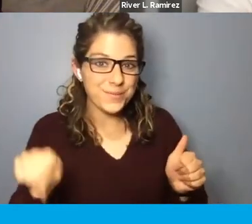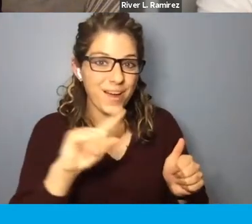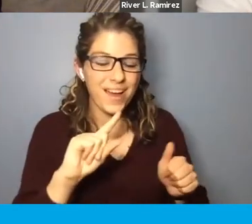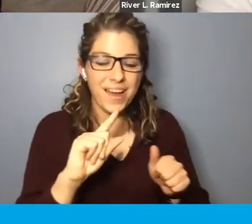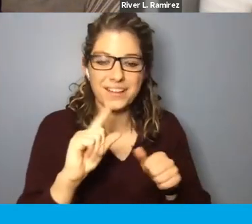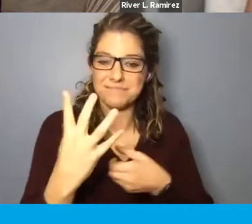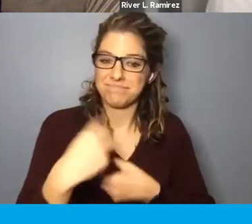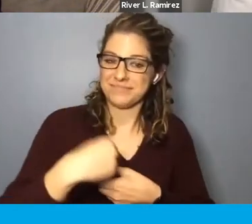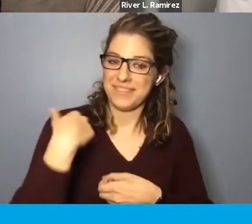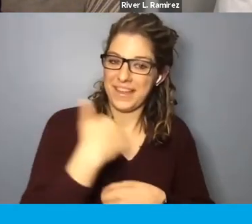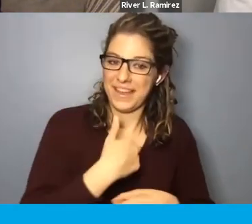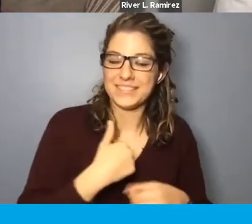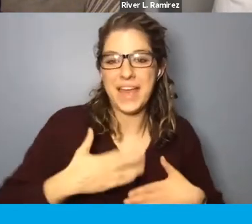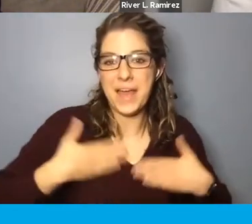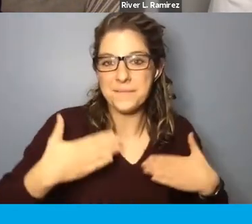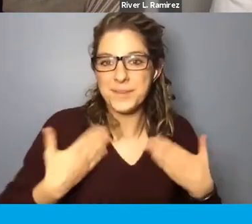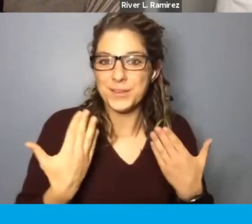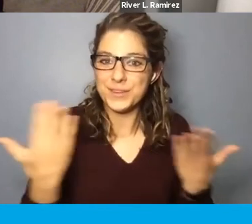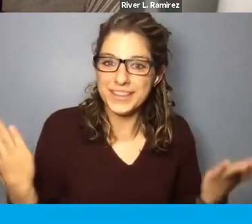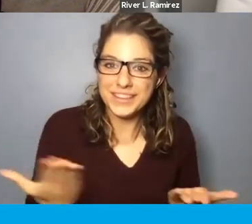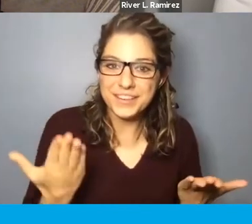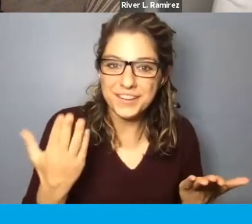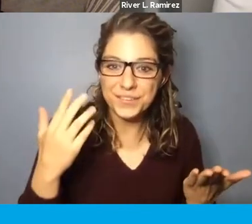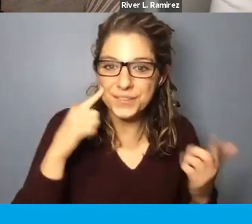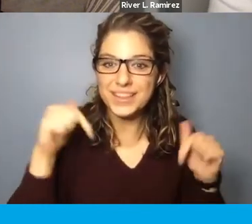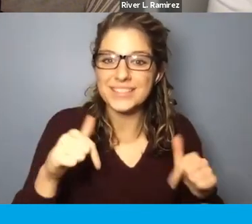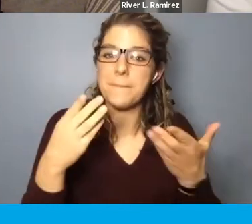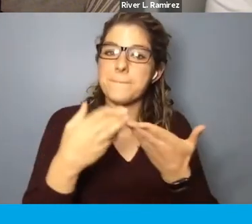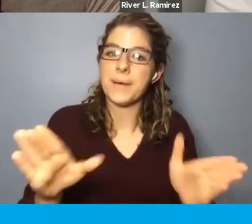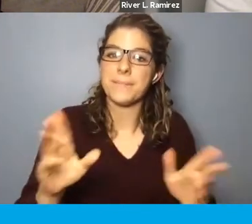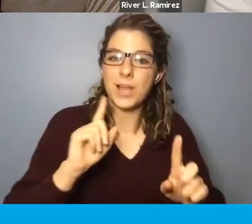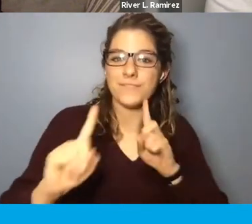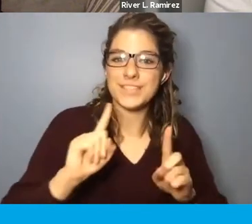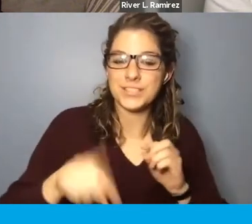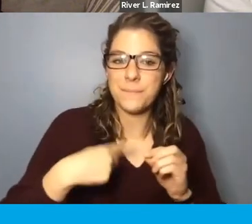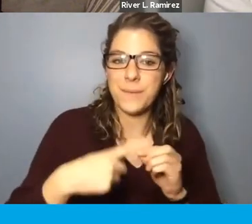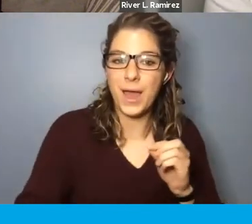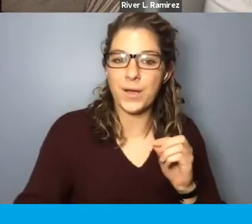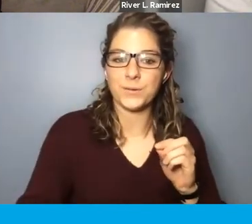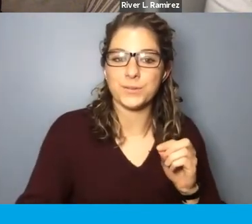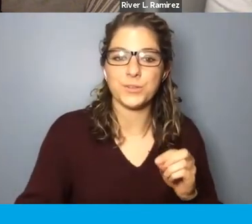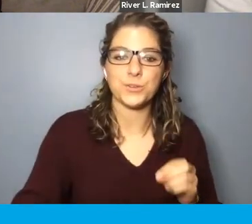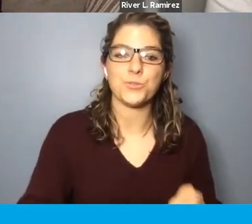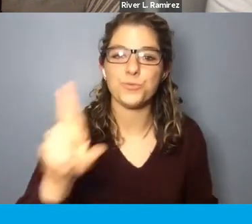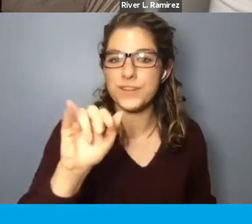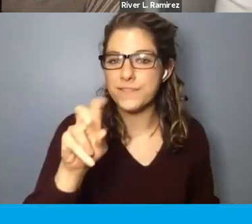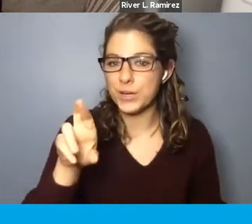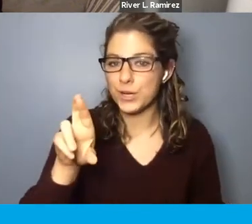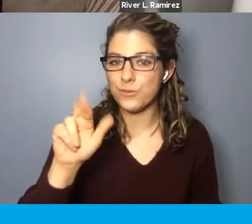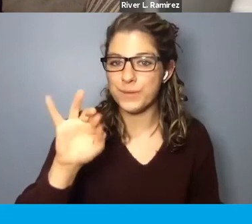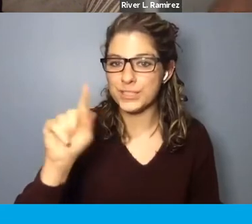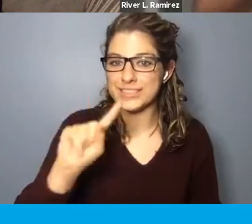in. We are so happy you're here for this public conversation about River Ramirez's beautiful new